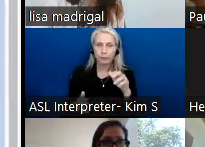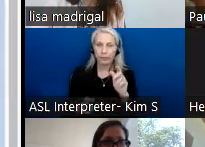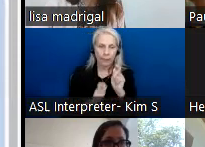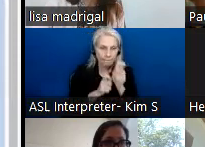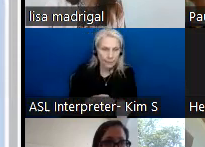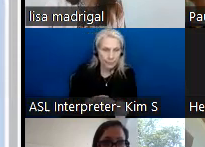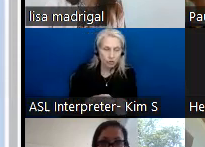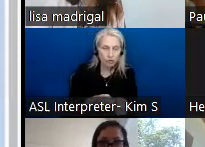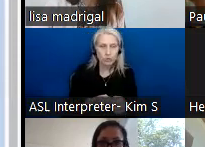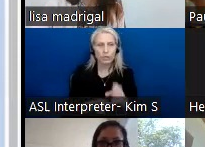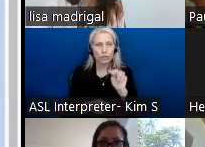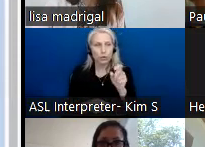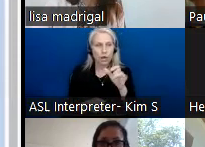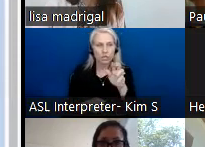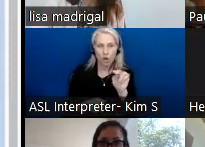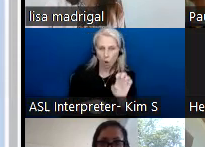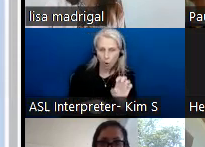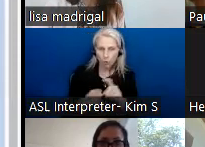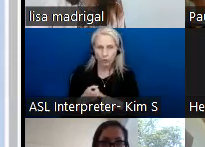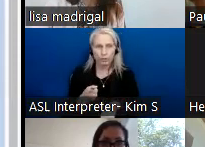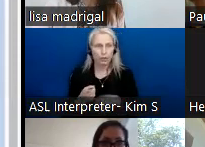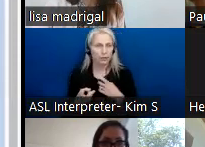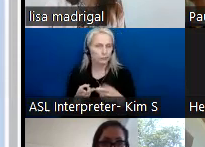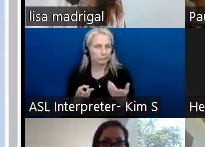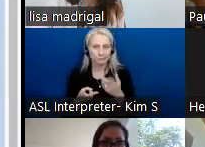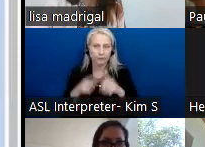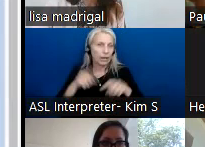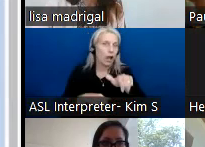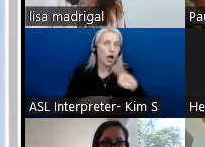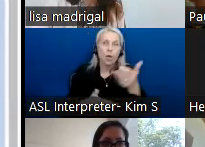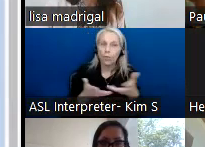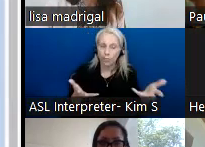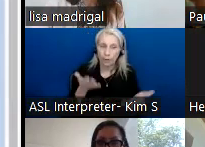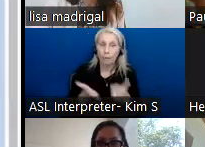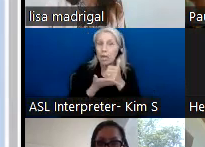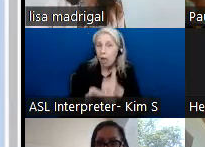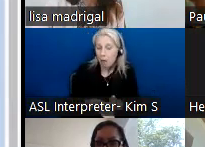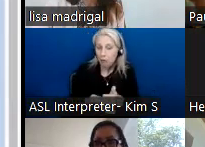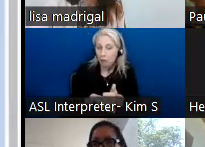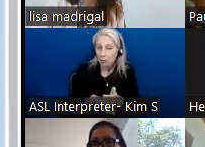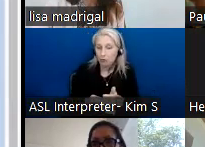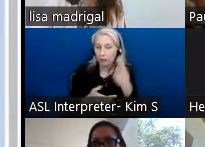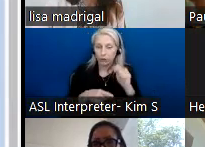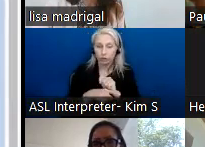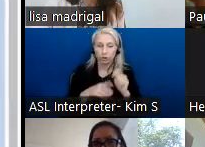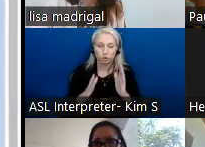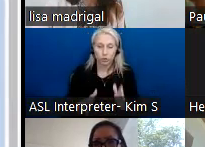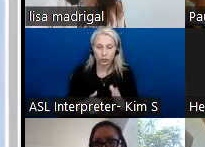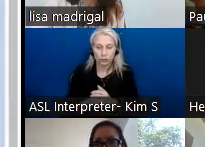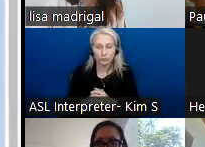administering naloxone and various other things as well that might be helpful for trainers and